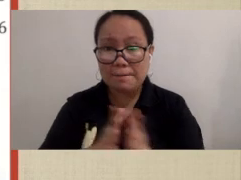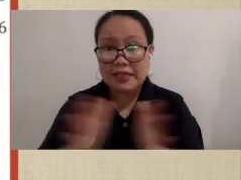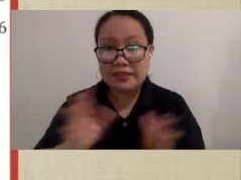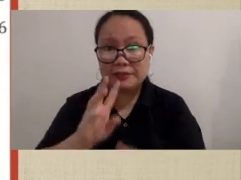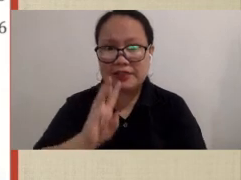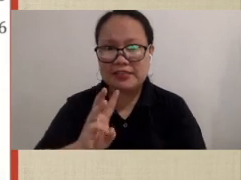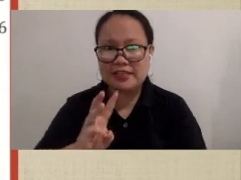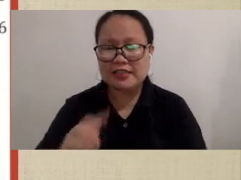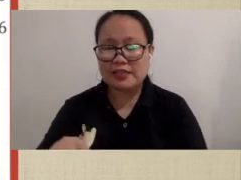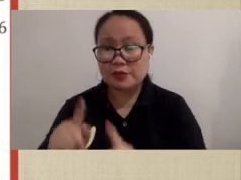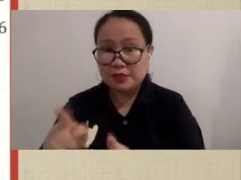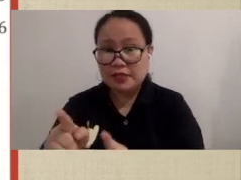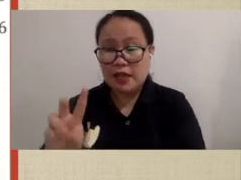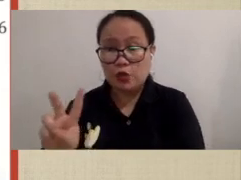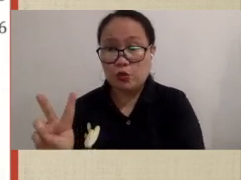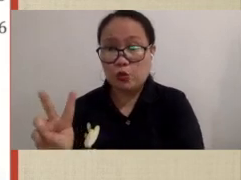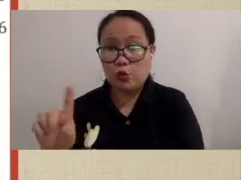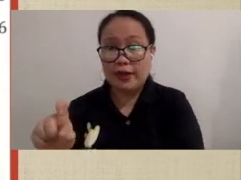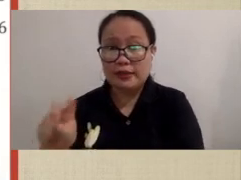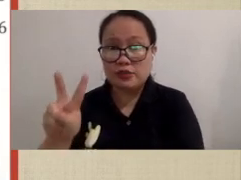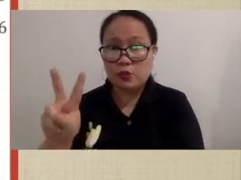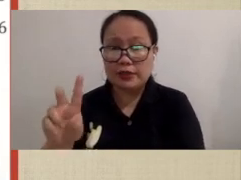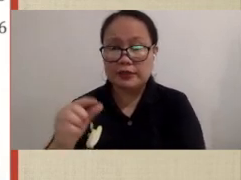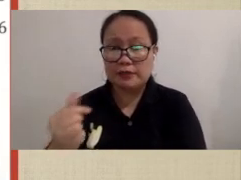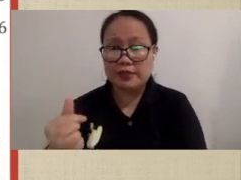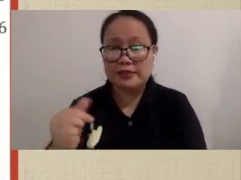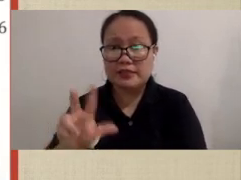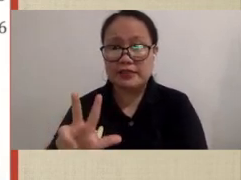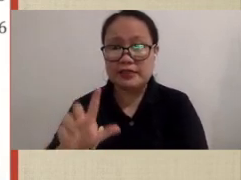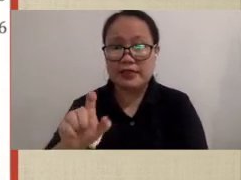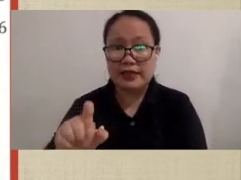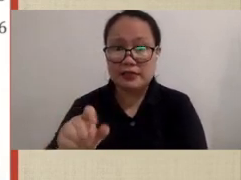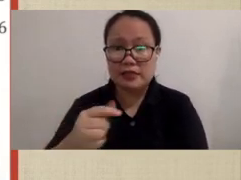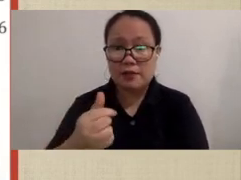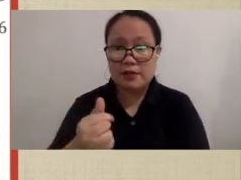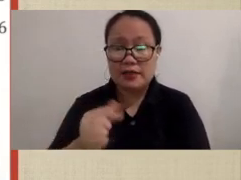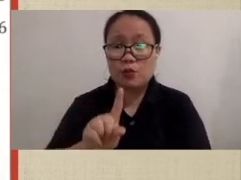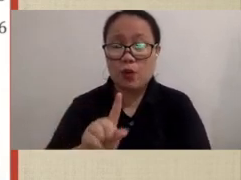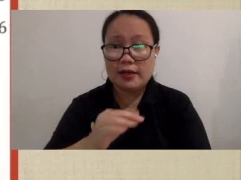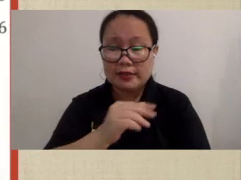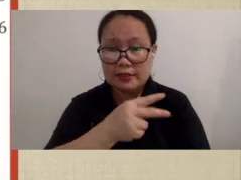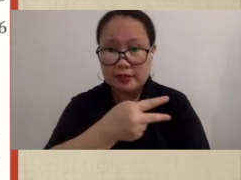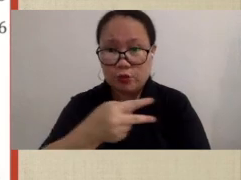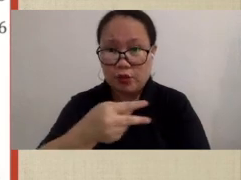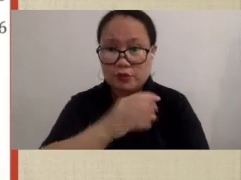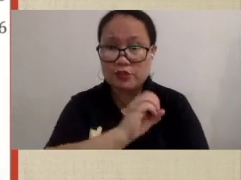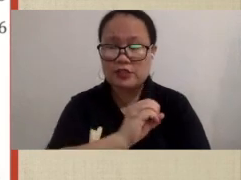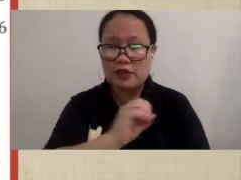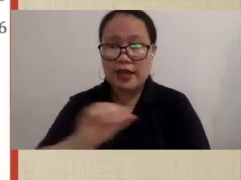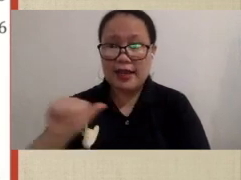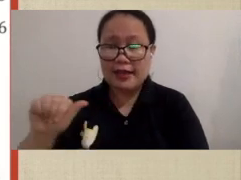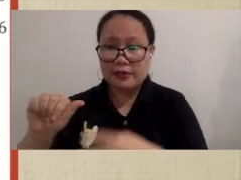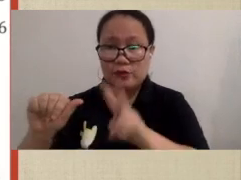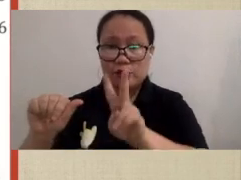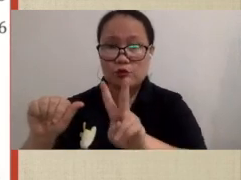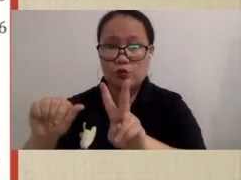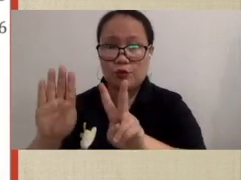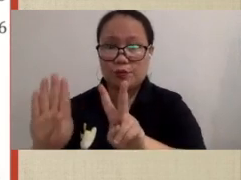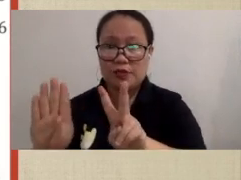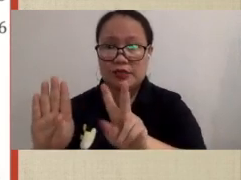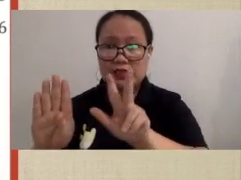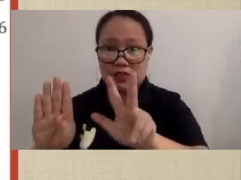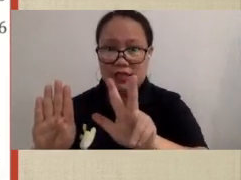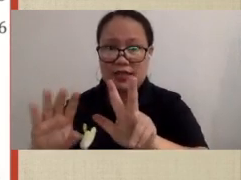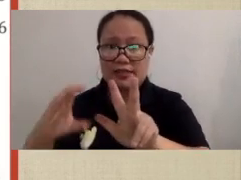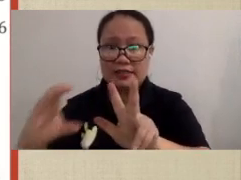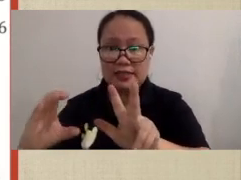1 equals 0. So, we will now have A is equal to 2, B is equal to